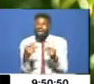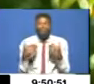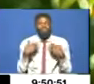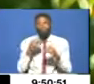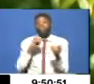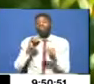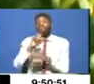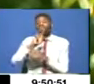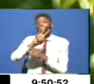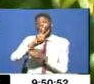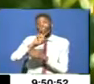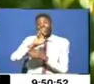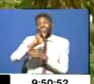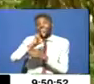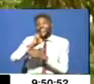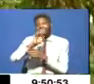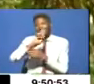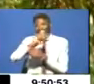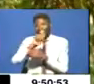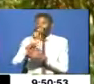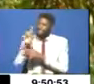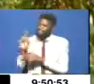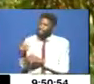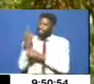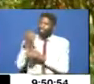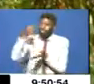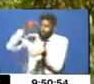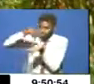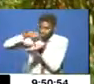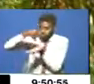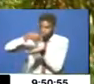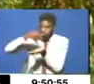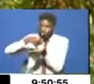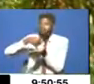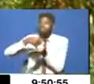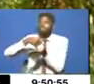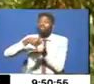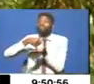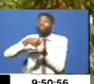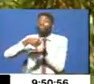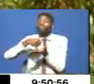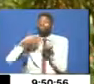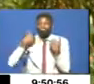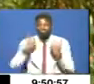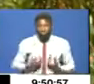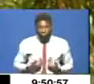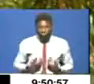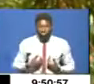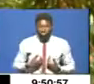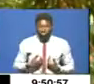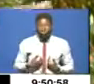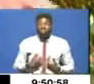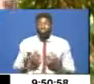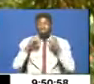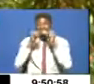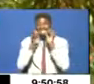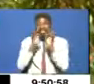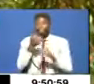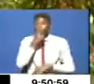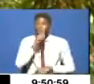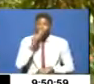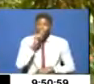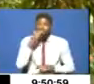was the first to venture. Because we used to be told that, oh, to be in private practice, you need